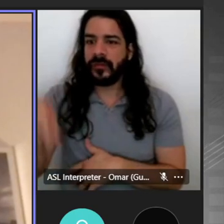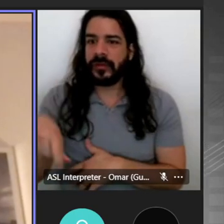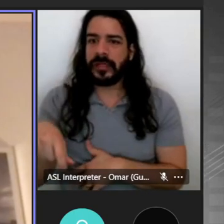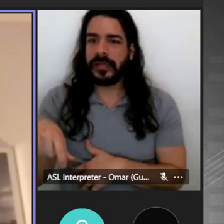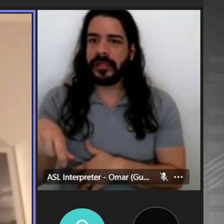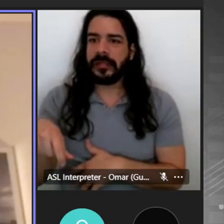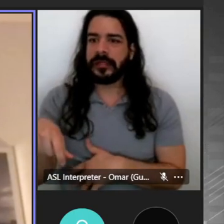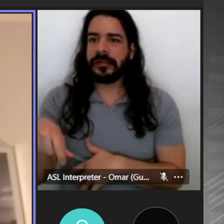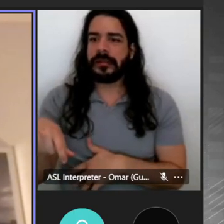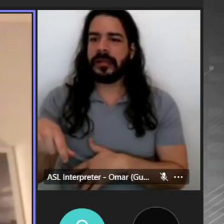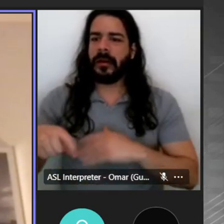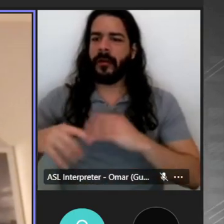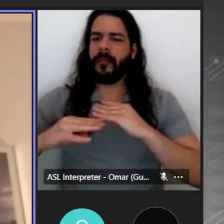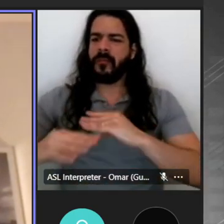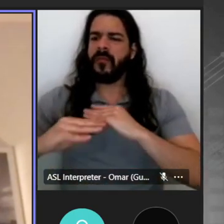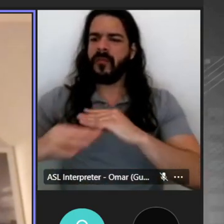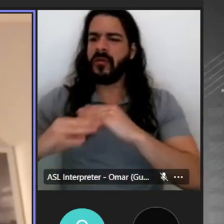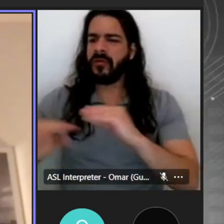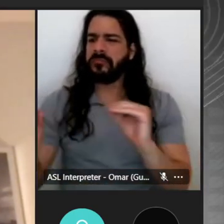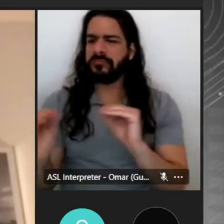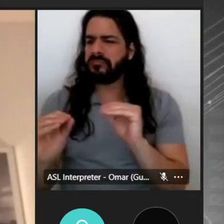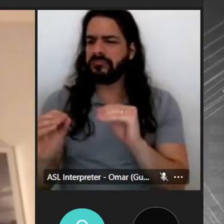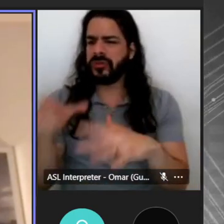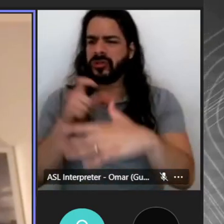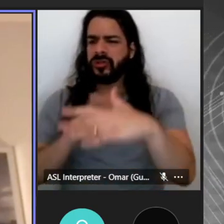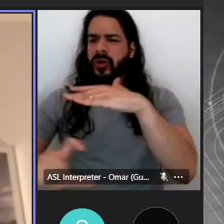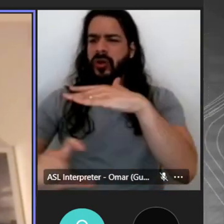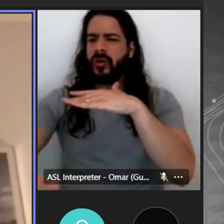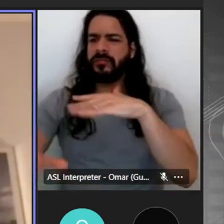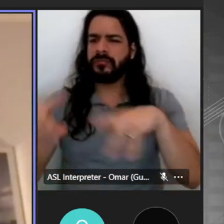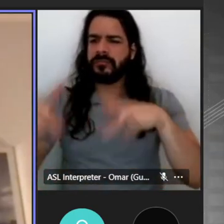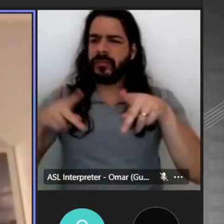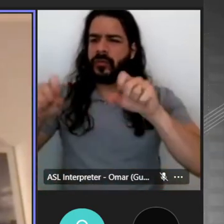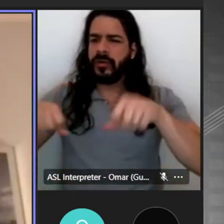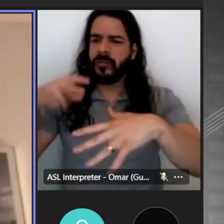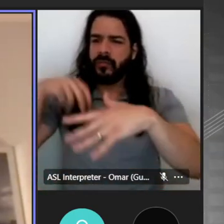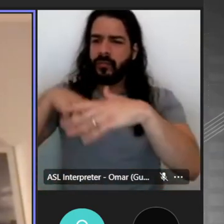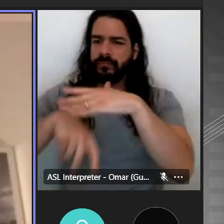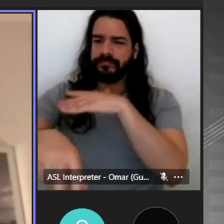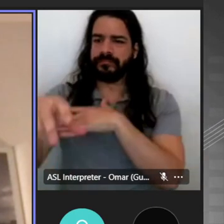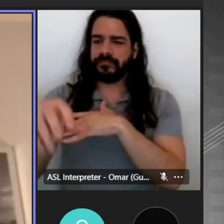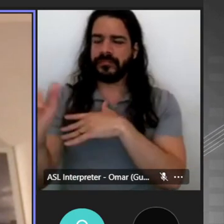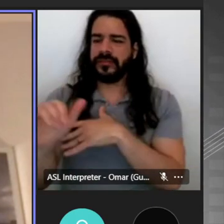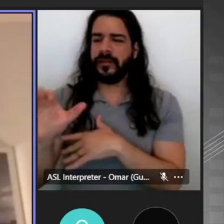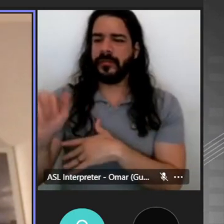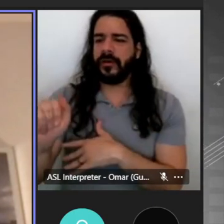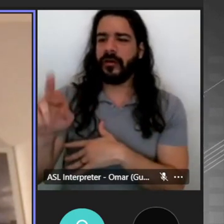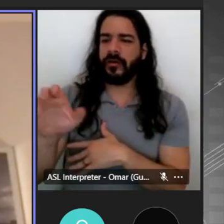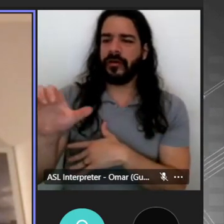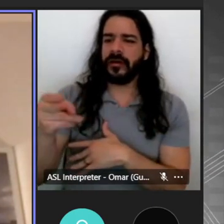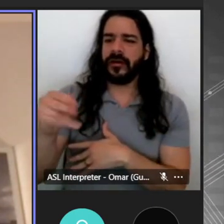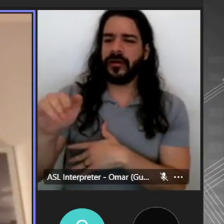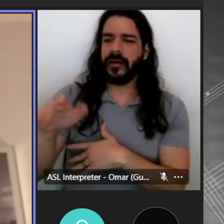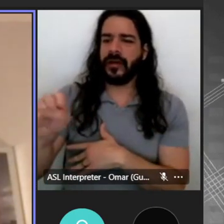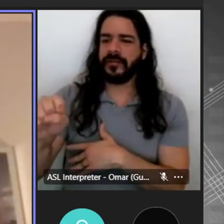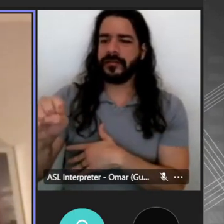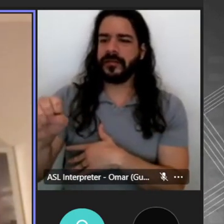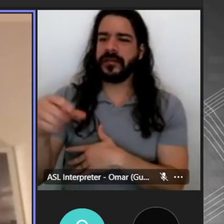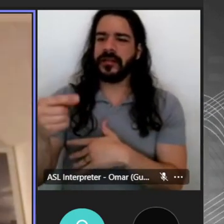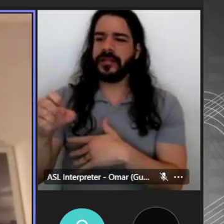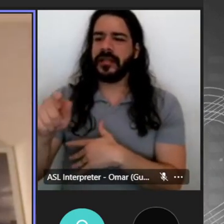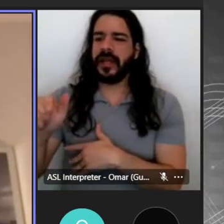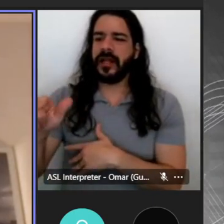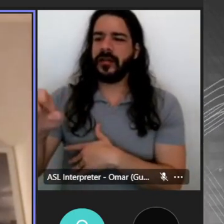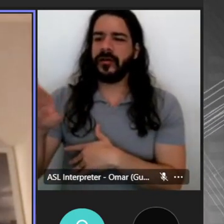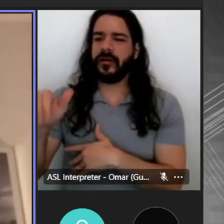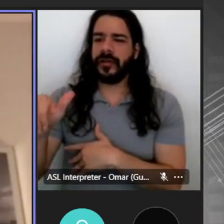I don't need any kind of walking, moving people movers, just a tunnel. And the same thing at Archives Gallery Place.